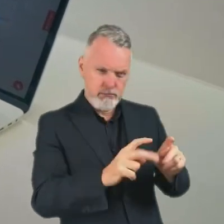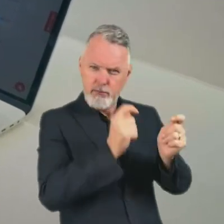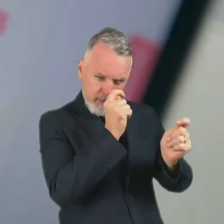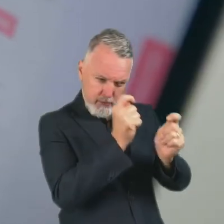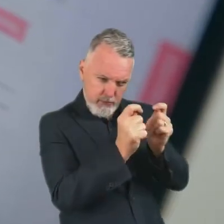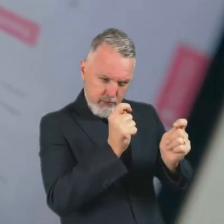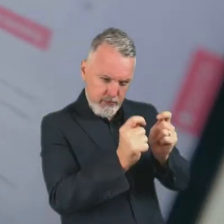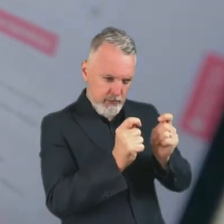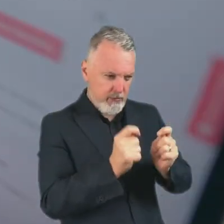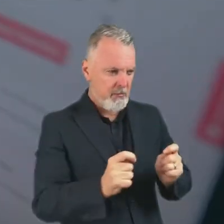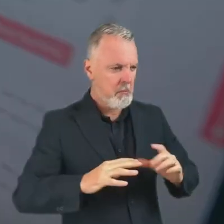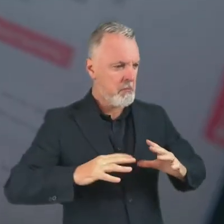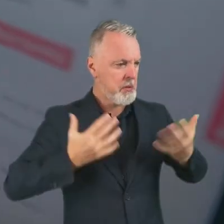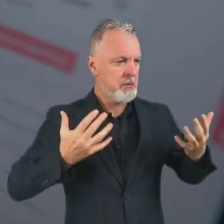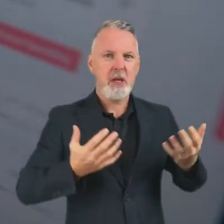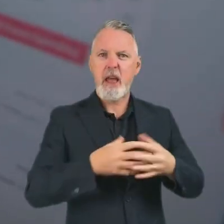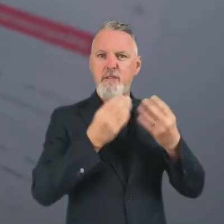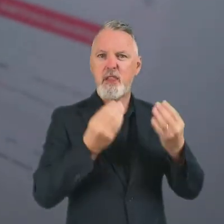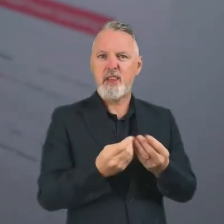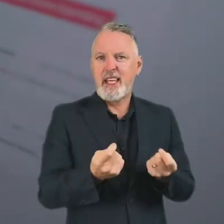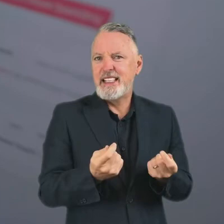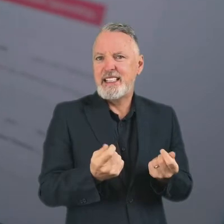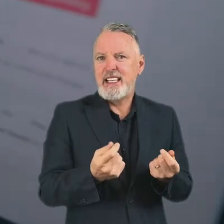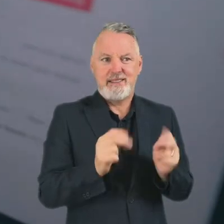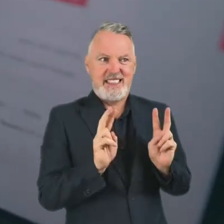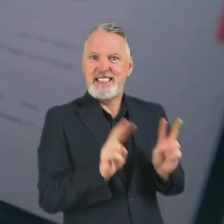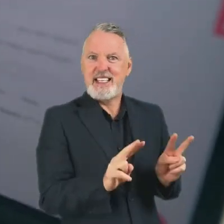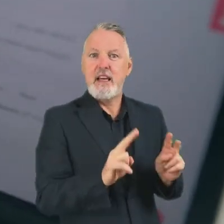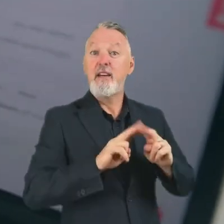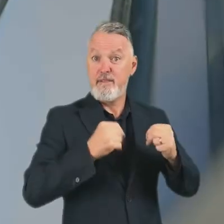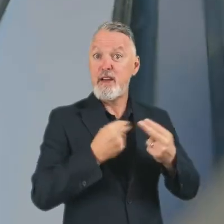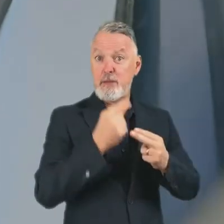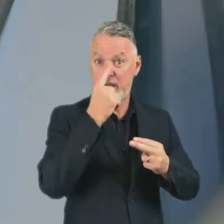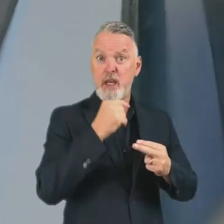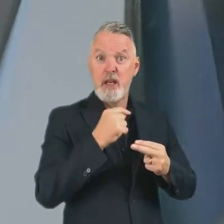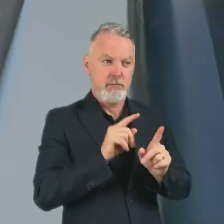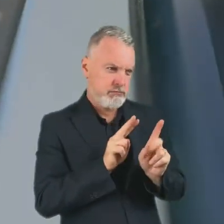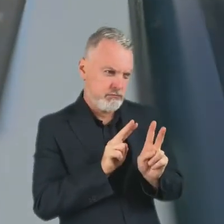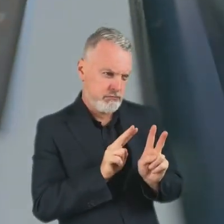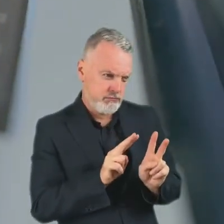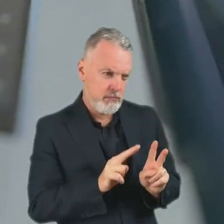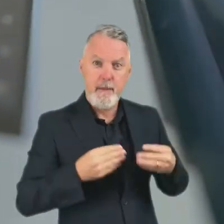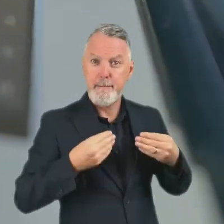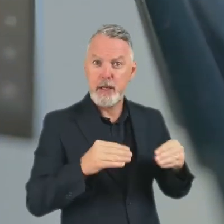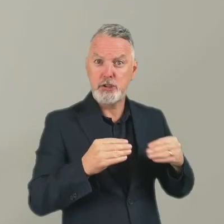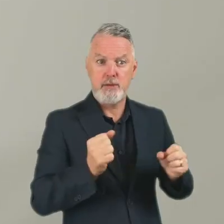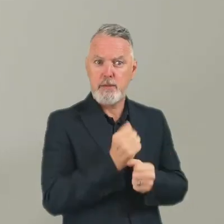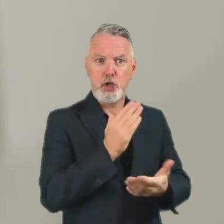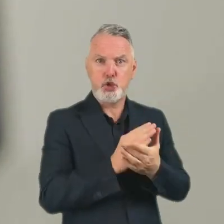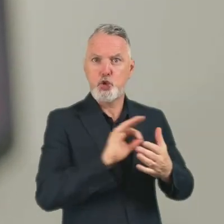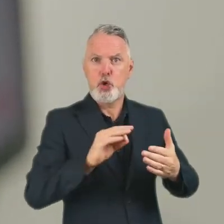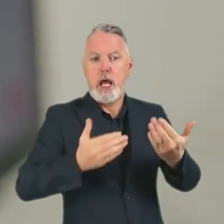one place to take care of all admin and audit needs. Families can easily track their budget and detect overspending